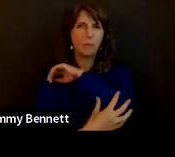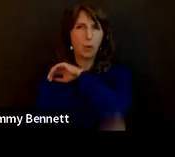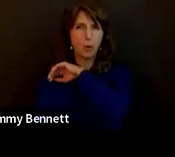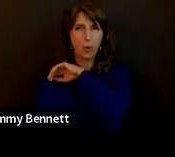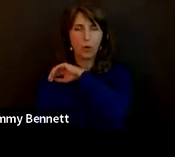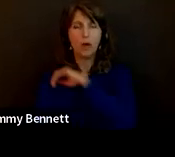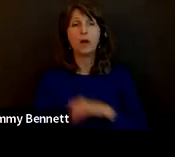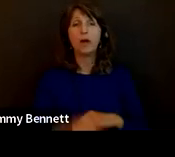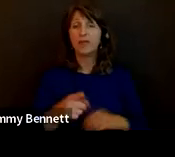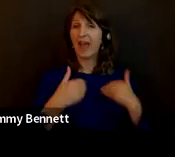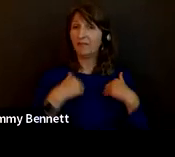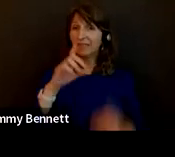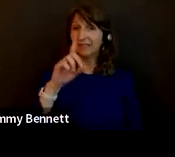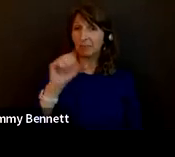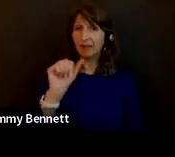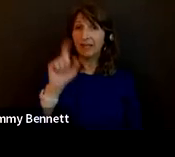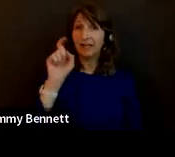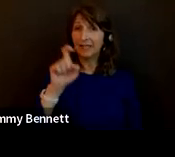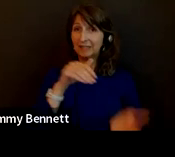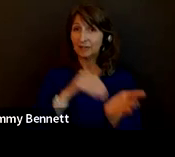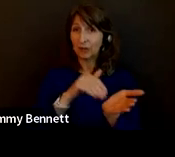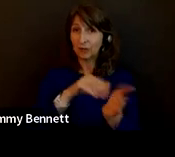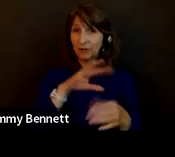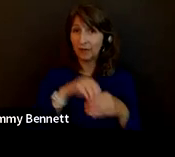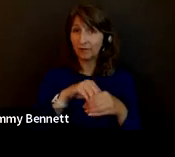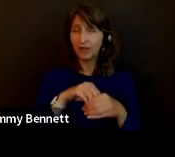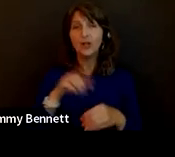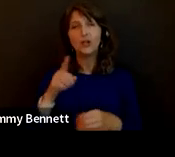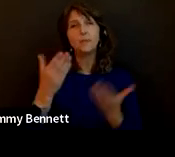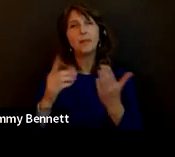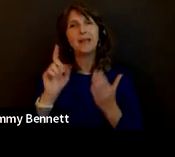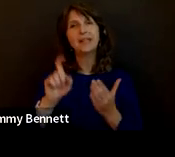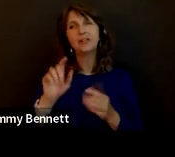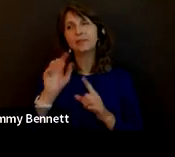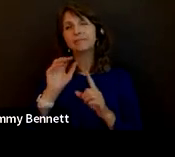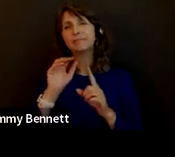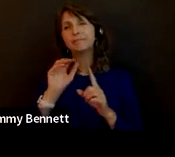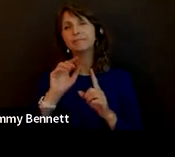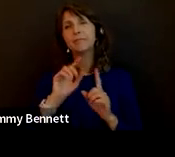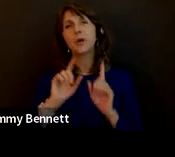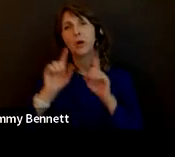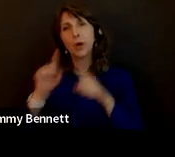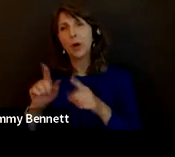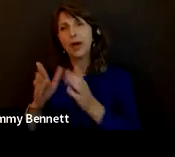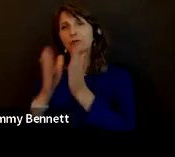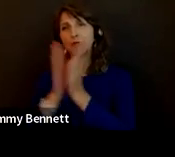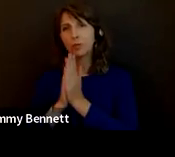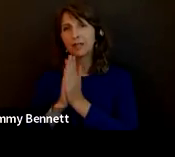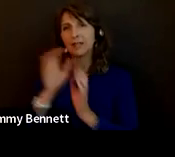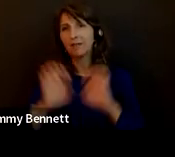medical requirement, you may need to involve other people at the table when you go to the table to request an